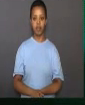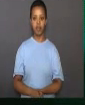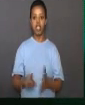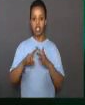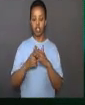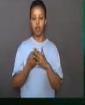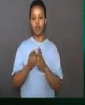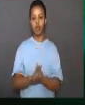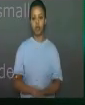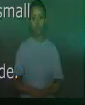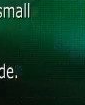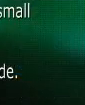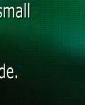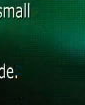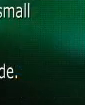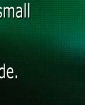Begin.